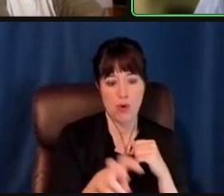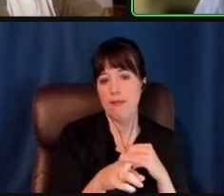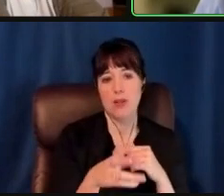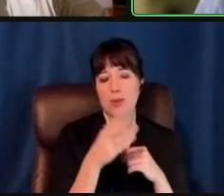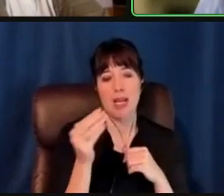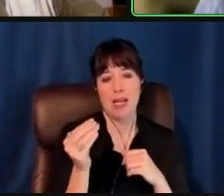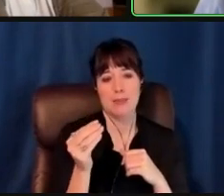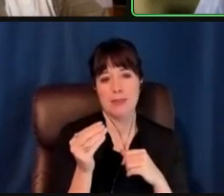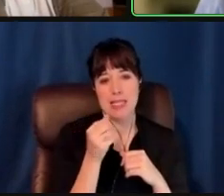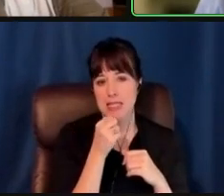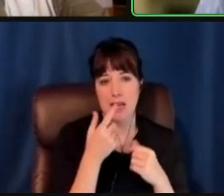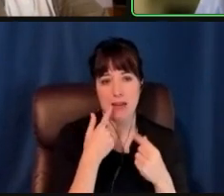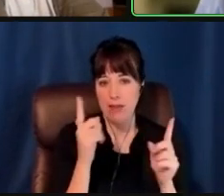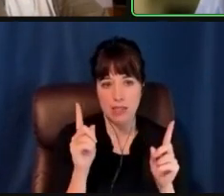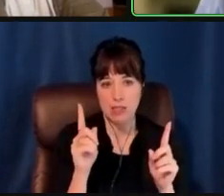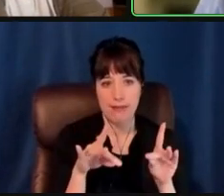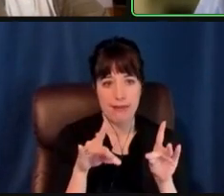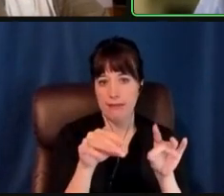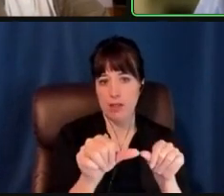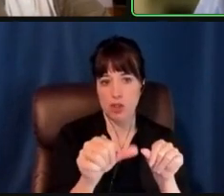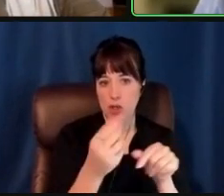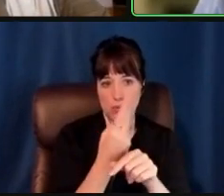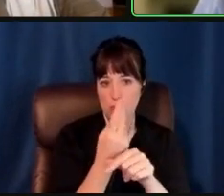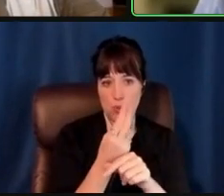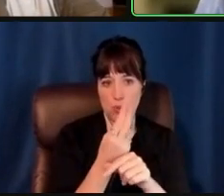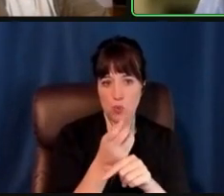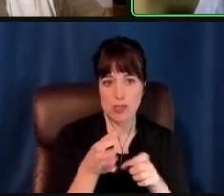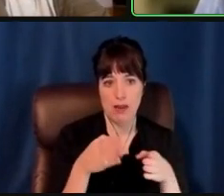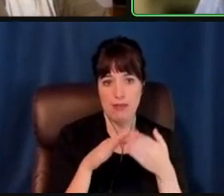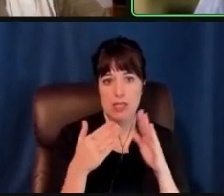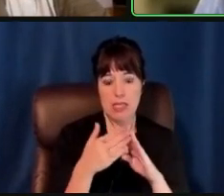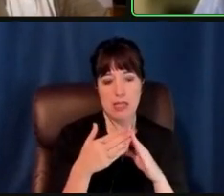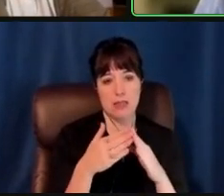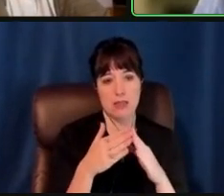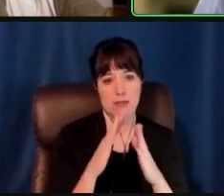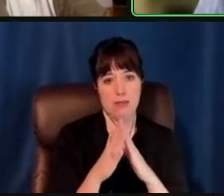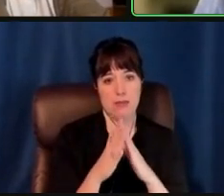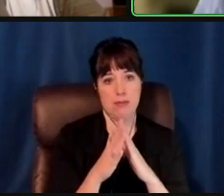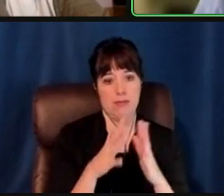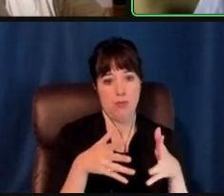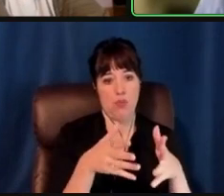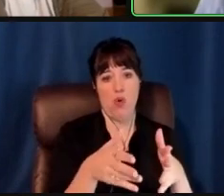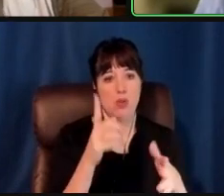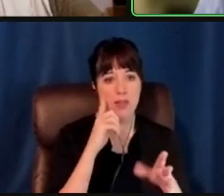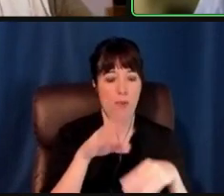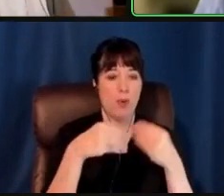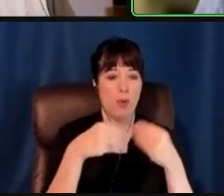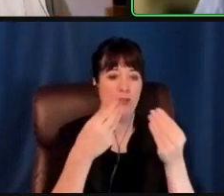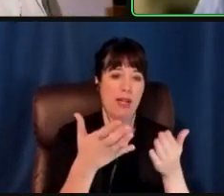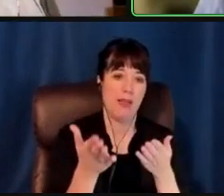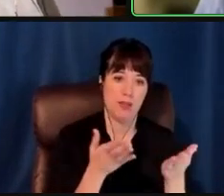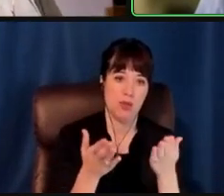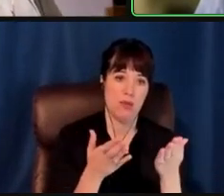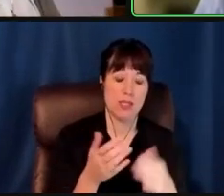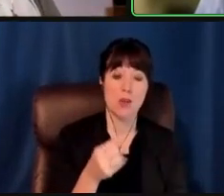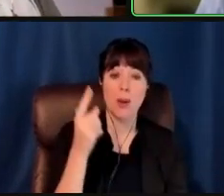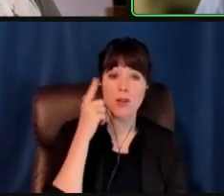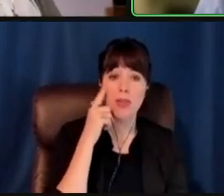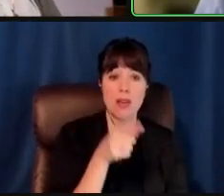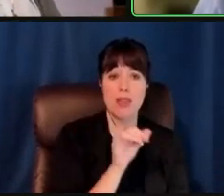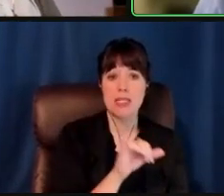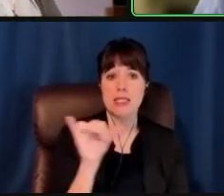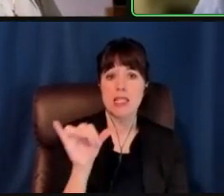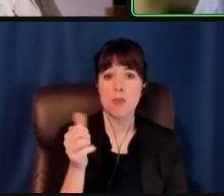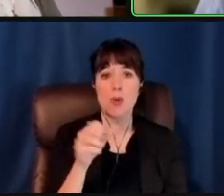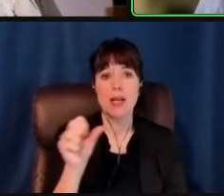think, an effective and efficient use of the city's public roads for providing the service. I like to think of this similar to any